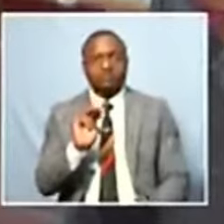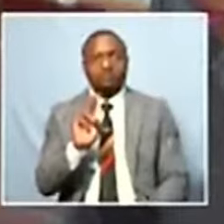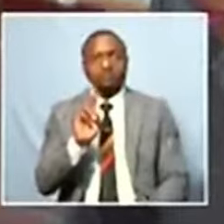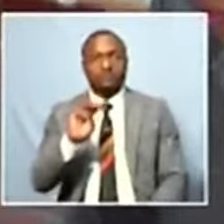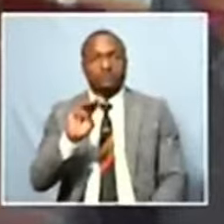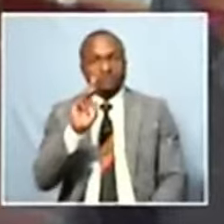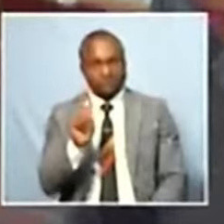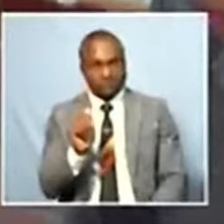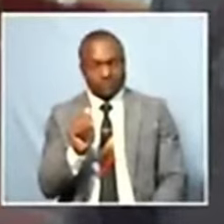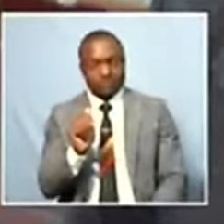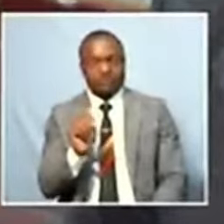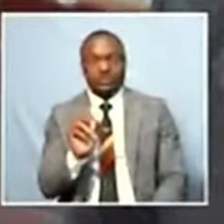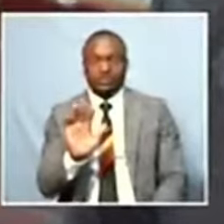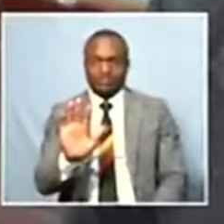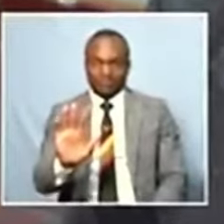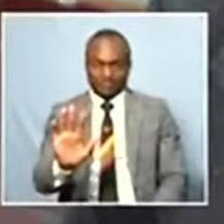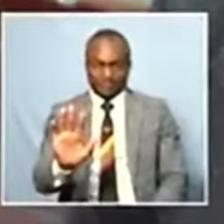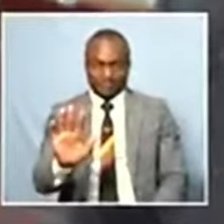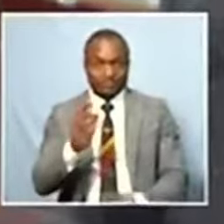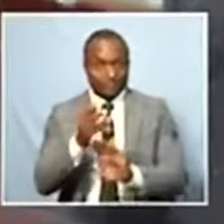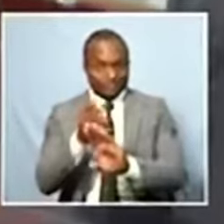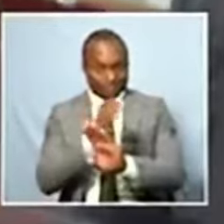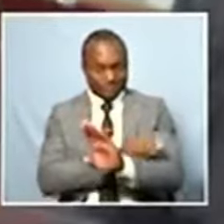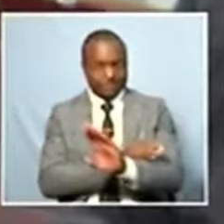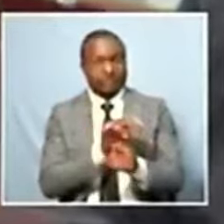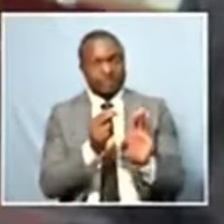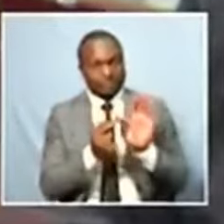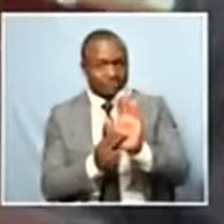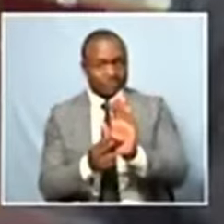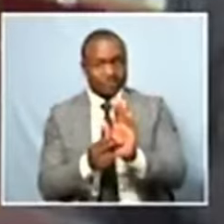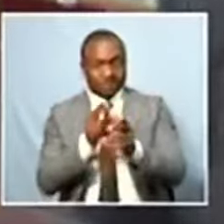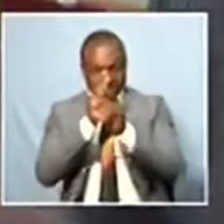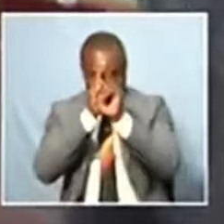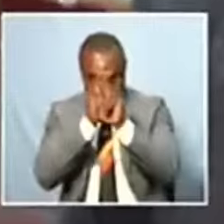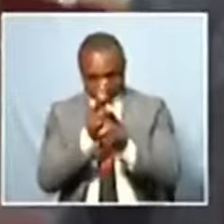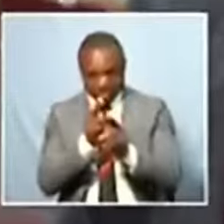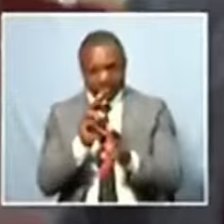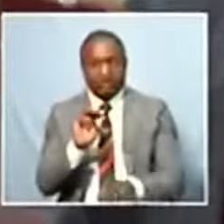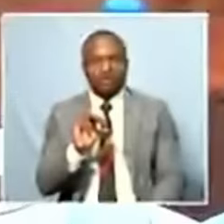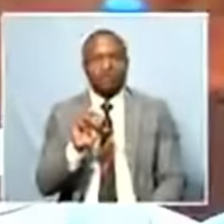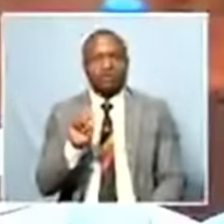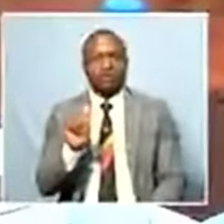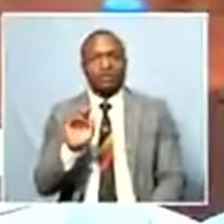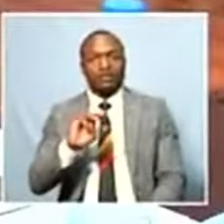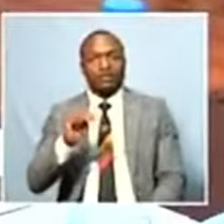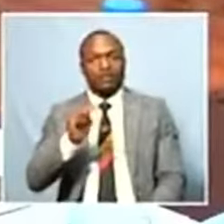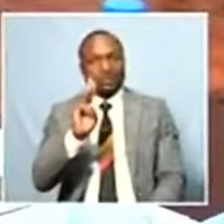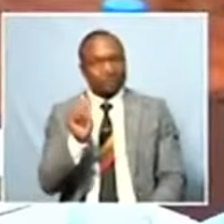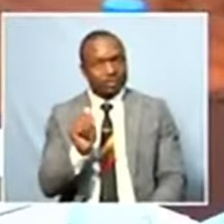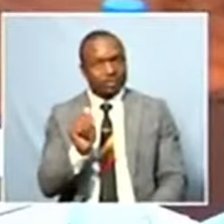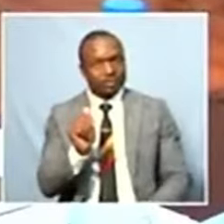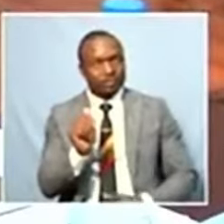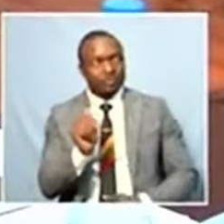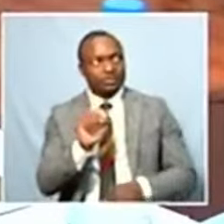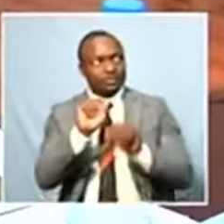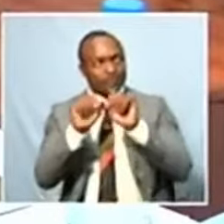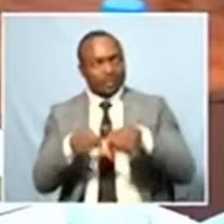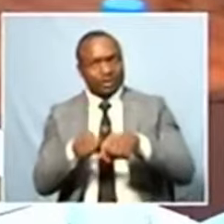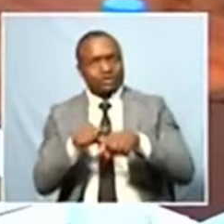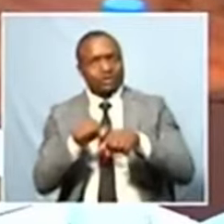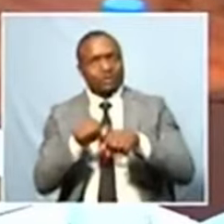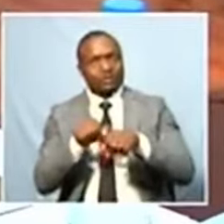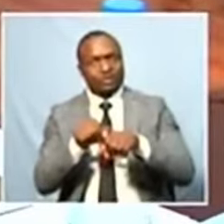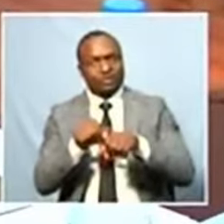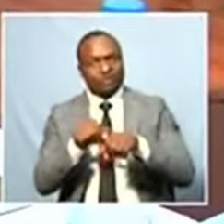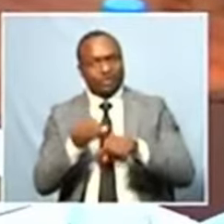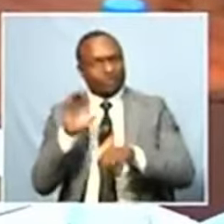income tax. Maybe before you go to that, I had indicated, sorry for that. Honorable Mumba, are you able to get us now? I just want to ensure that it's done before